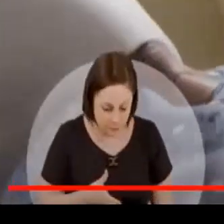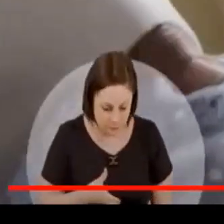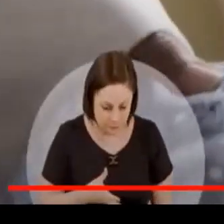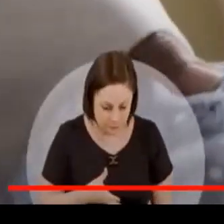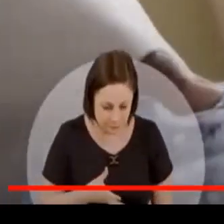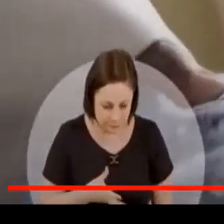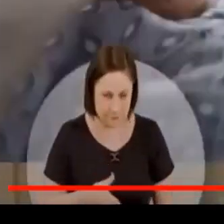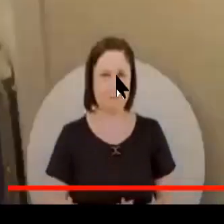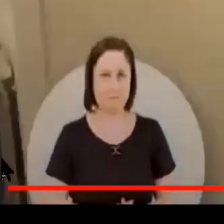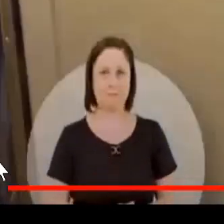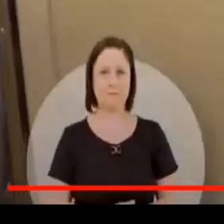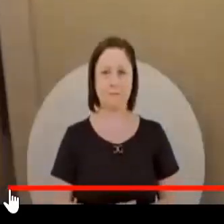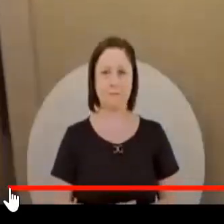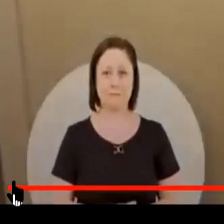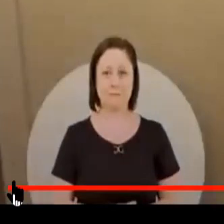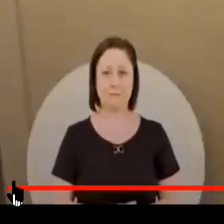sad.